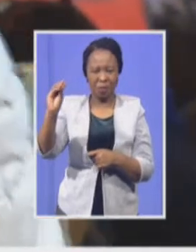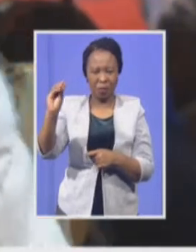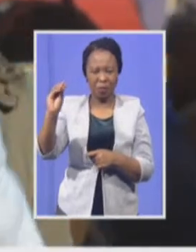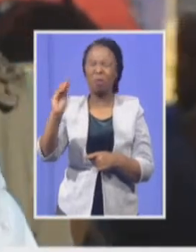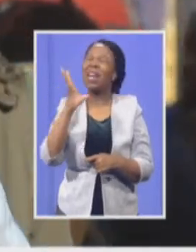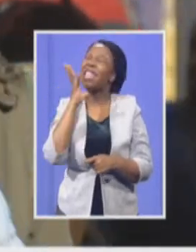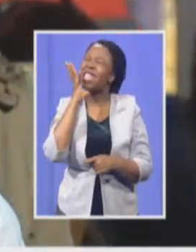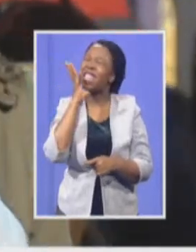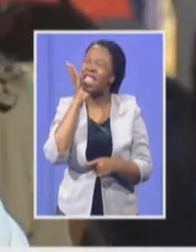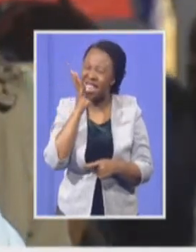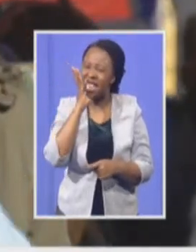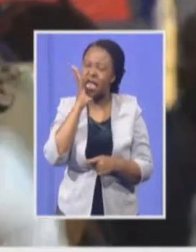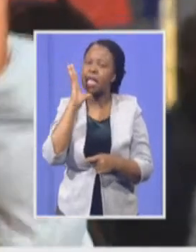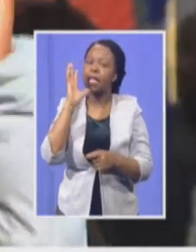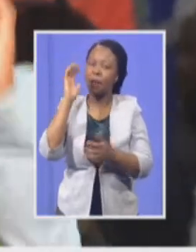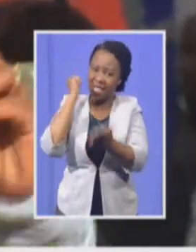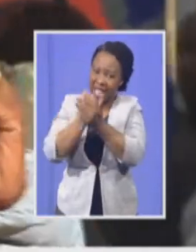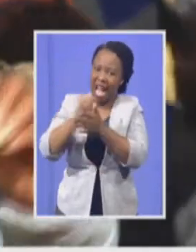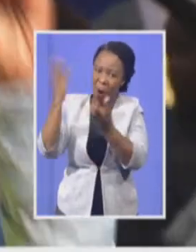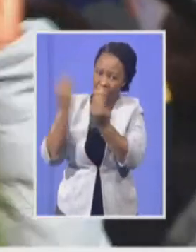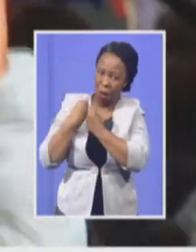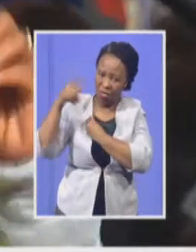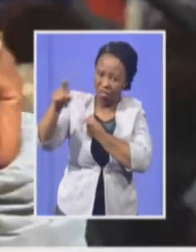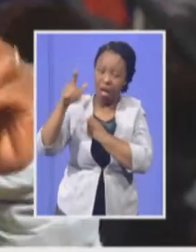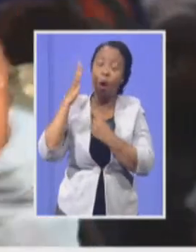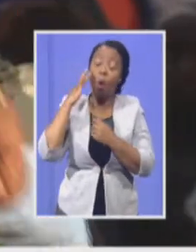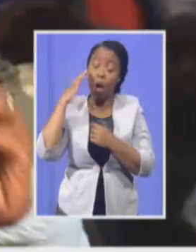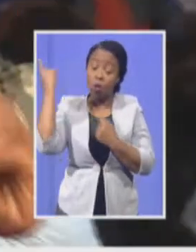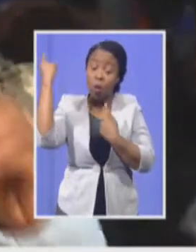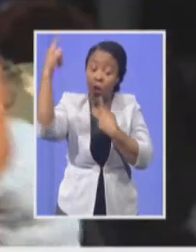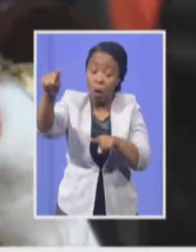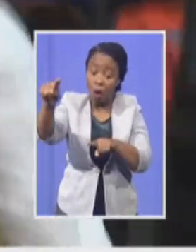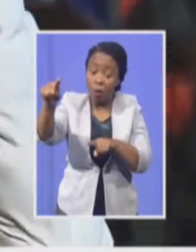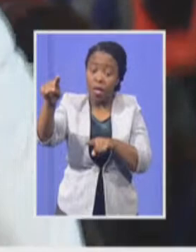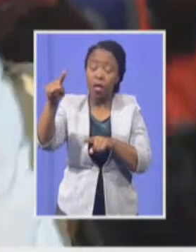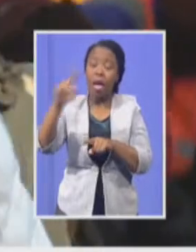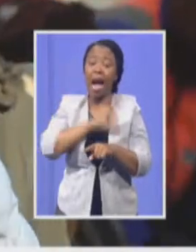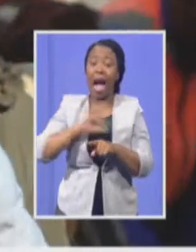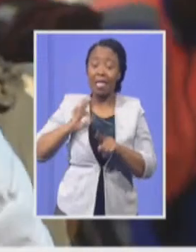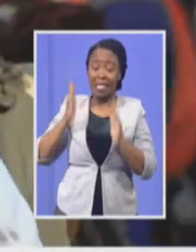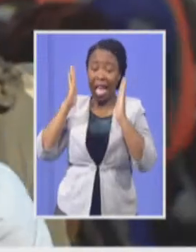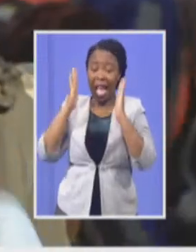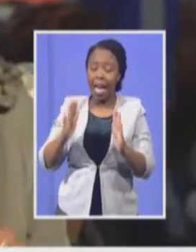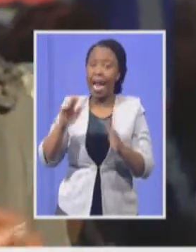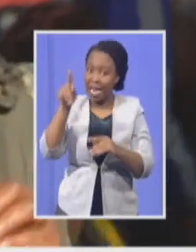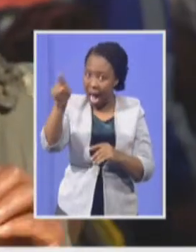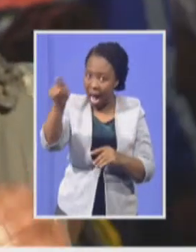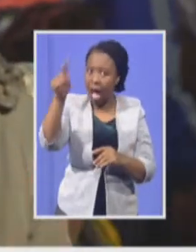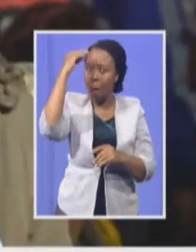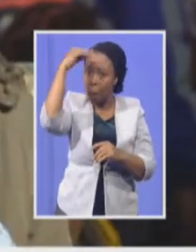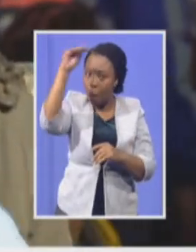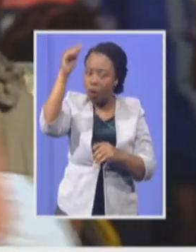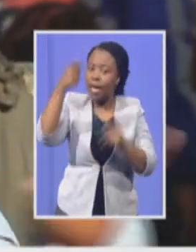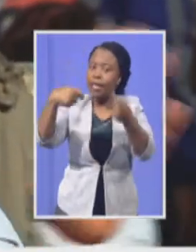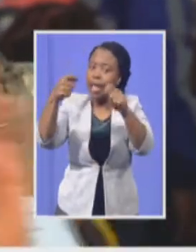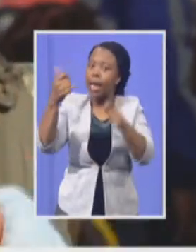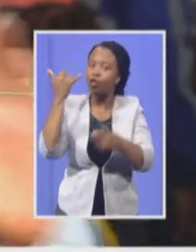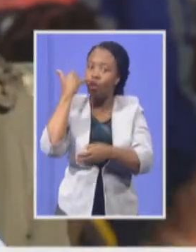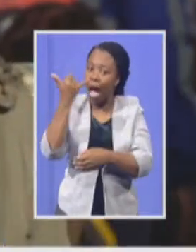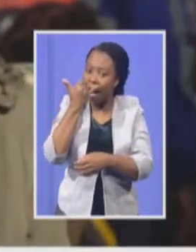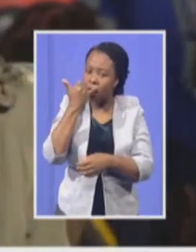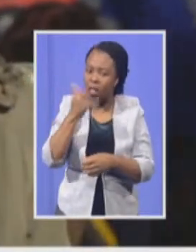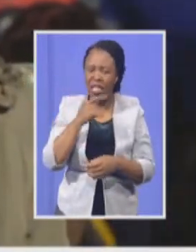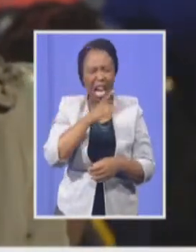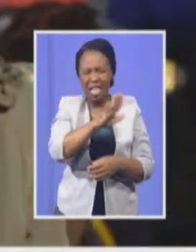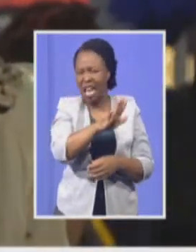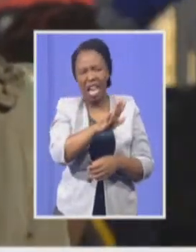baningi esihlala nabo ngale masiya sihamba sitshela ikhansela ukuthi nangi iphoyisa elithengisa ama-drugs basitshela ukuthi